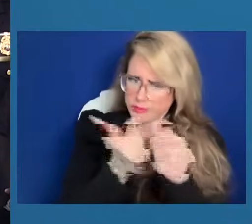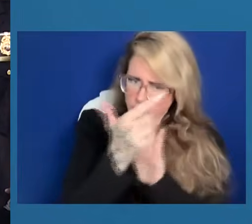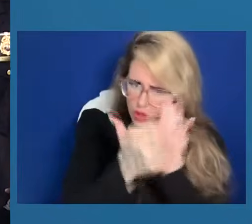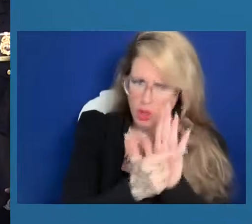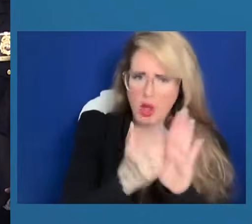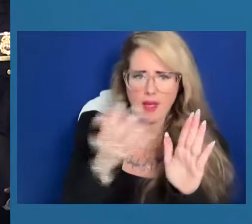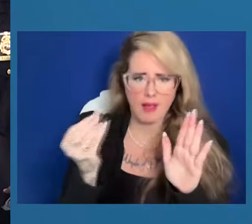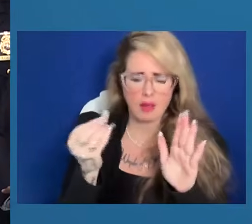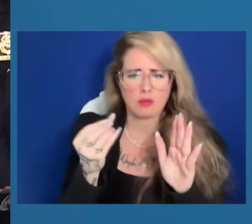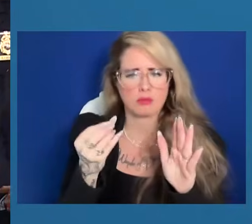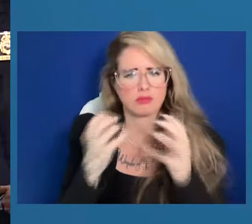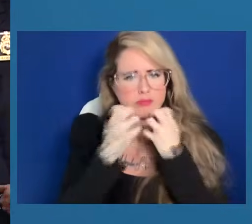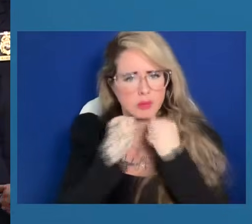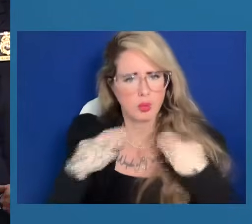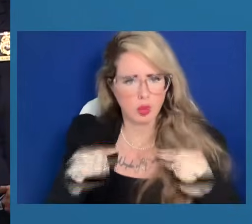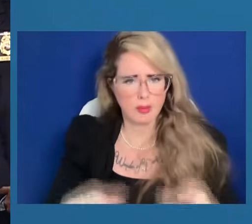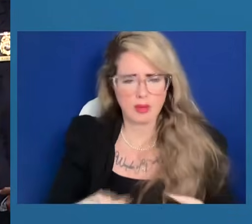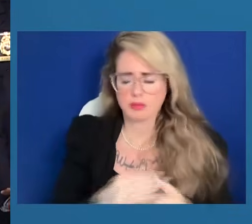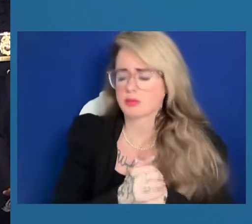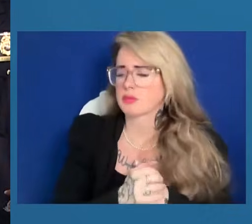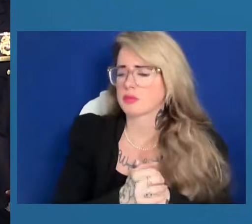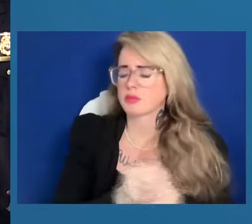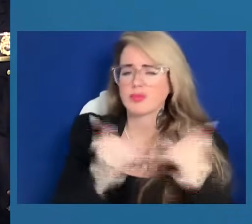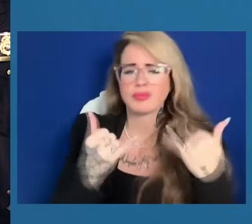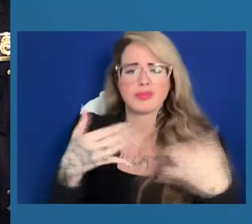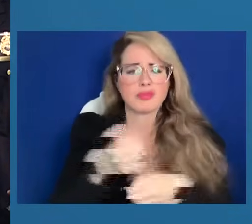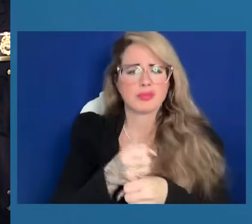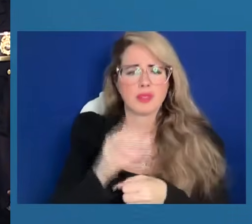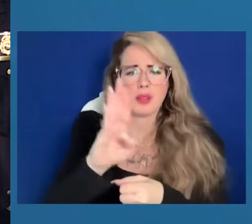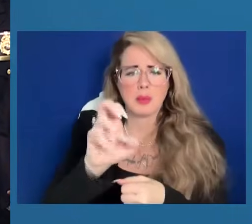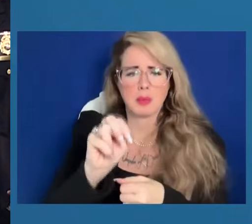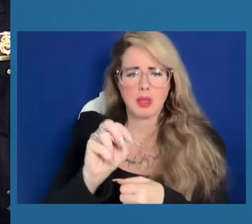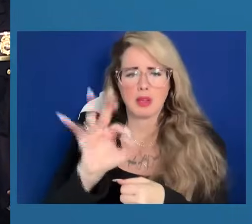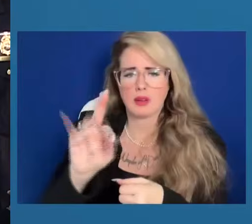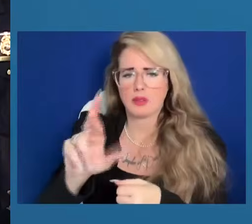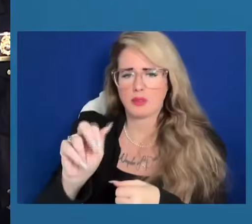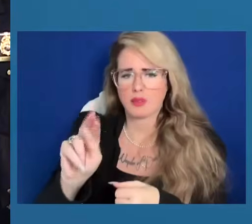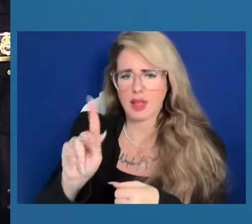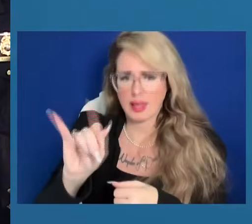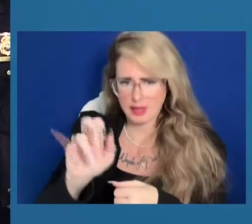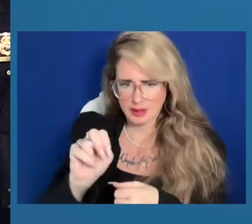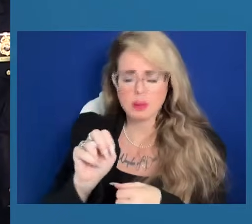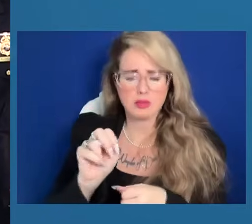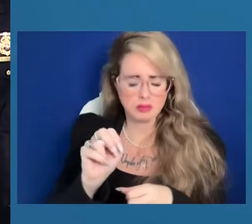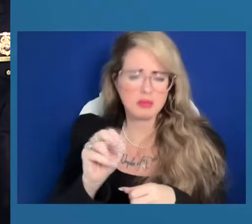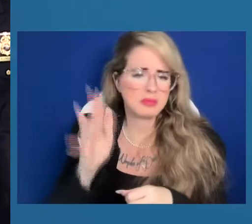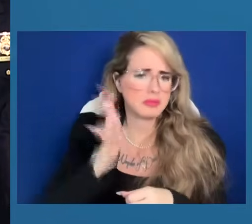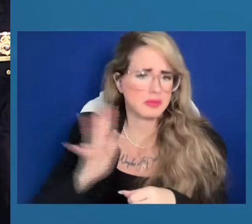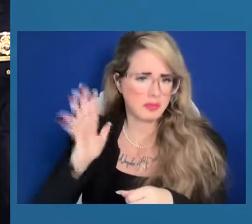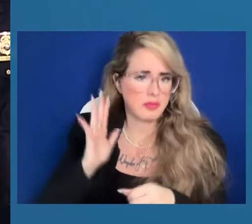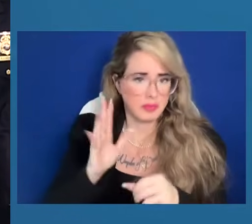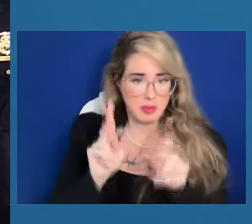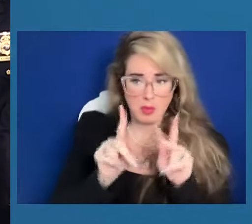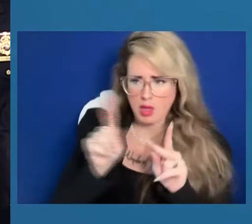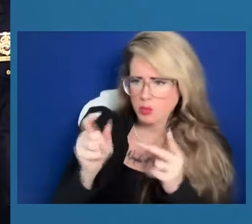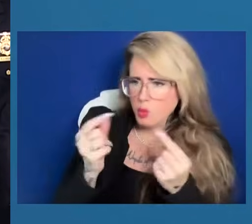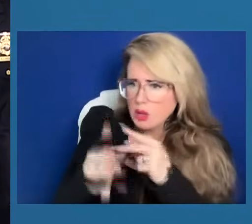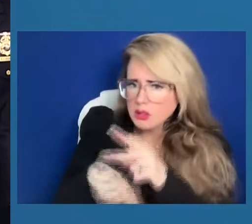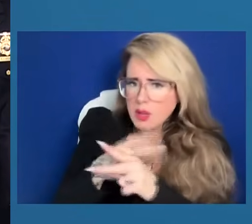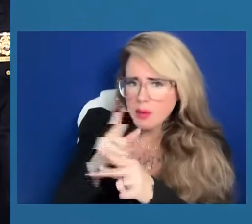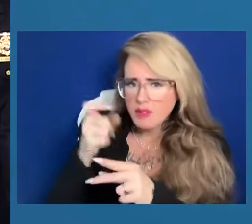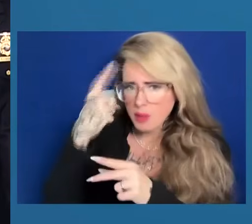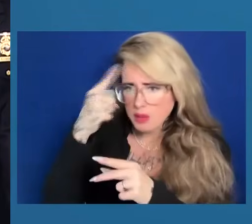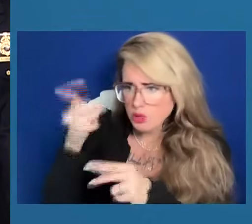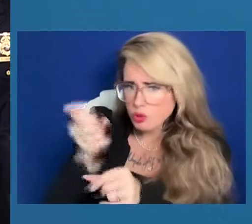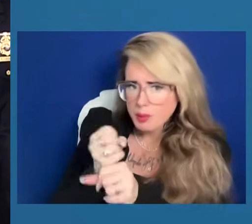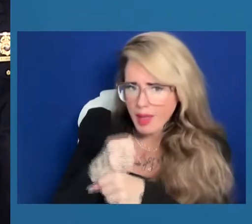To paraphrase Benjamin Franklin when he was asked what form of government they just created, he said, "We